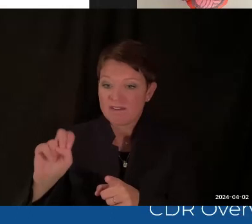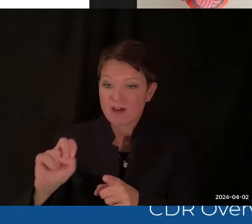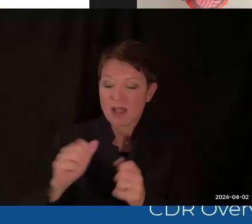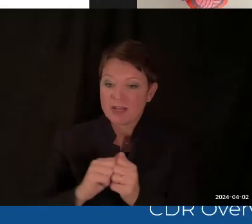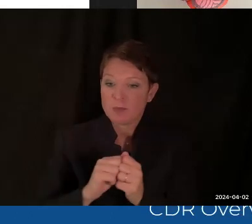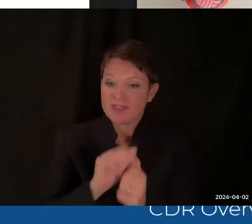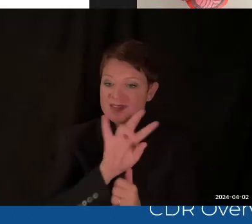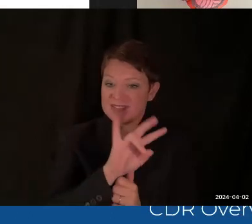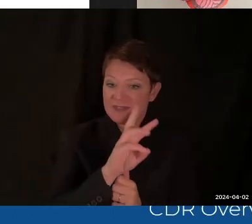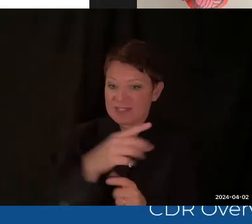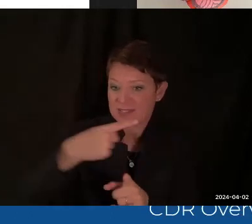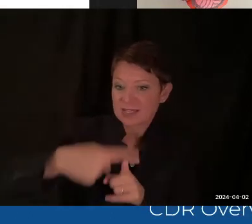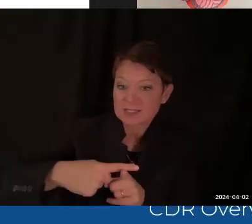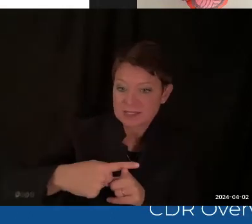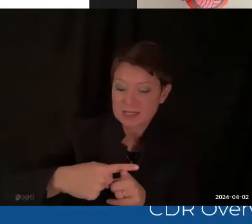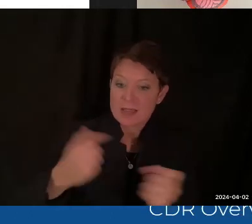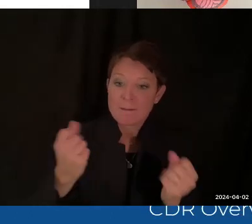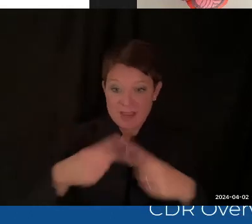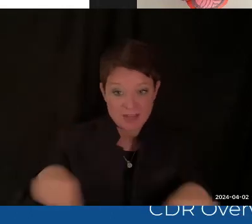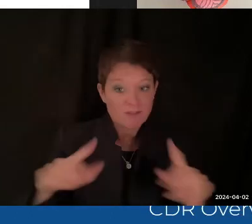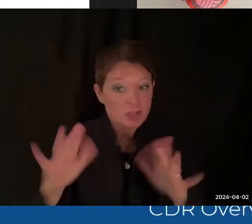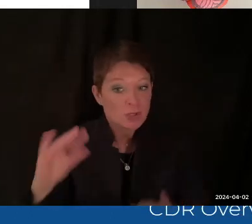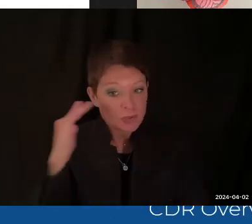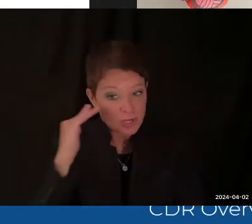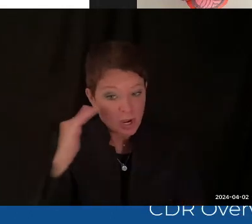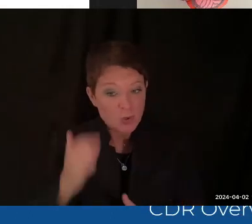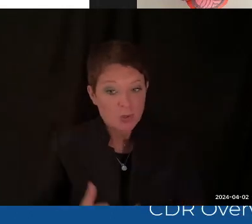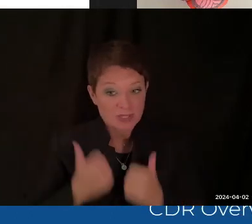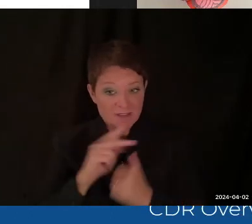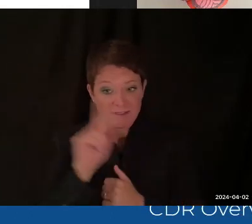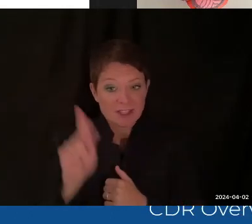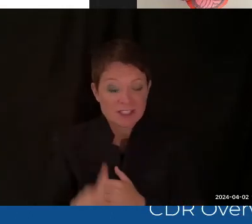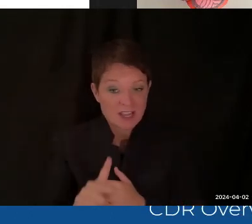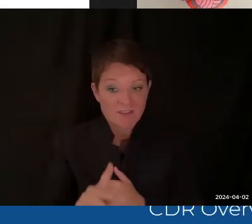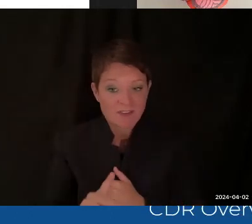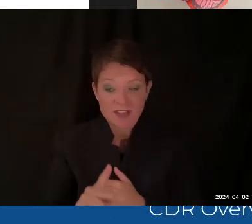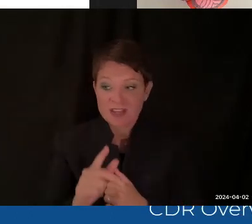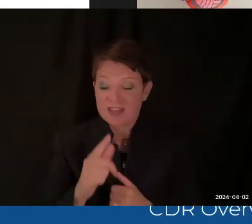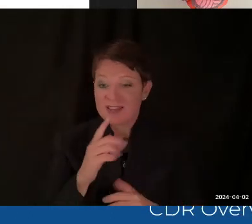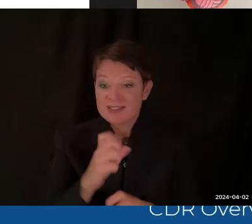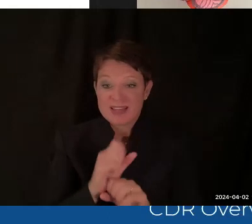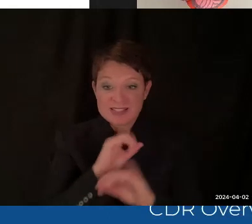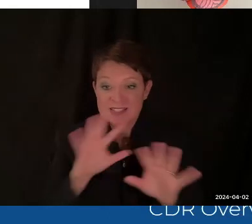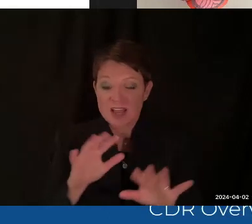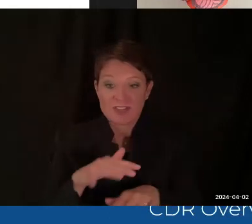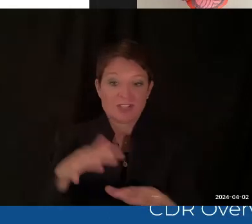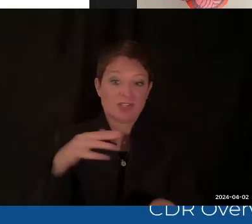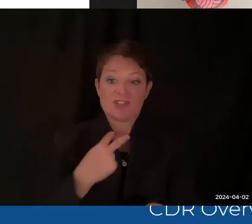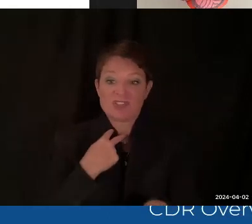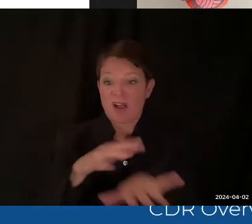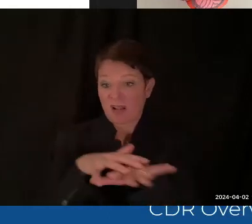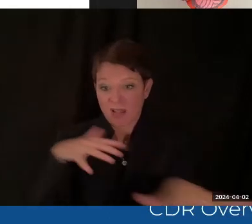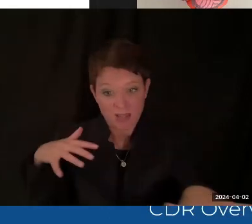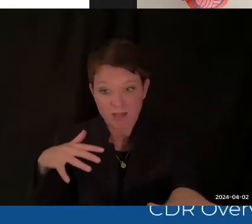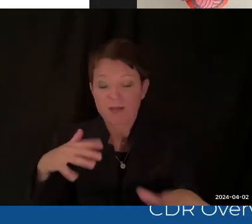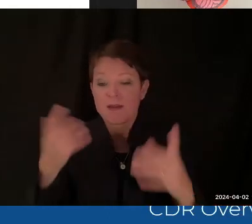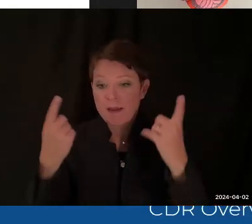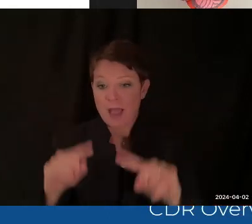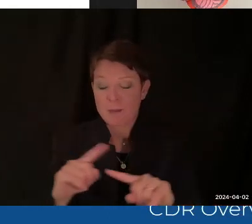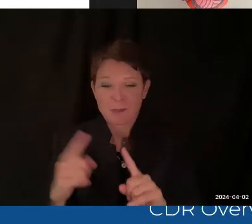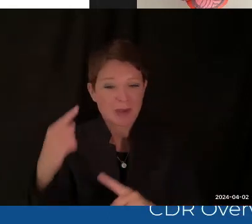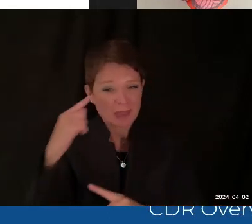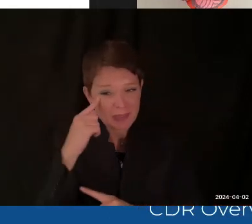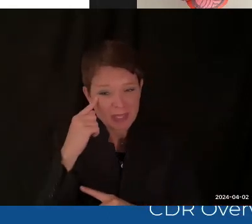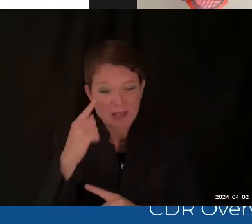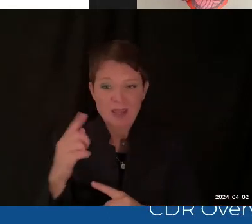Schuylkill Expressway. As many of you know who live around Philadelphia, it doesn't take anything to jam that up and back it up. So if there's something going